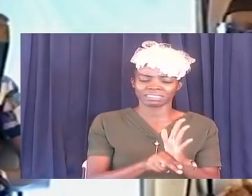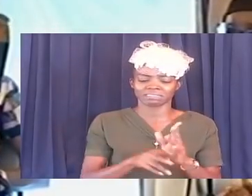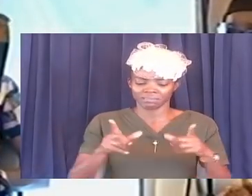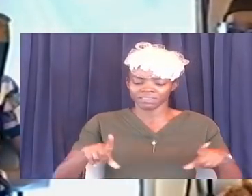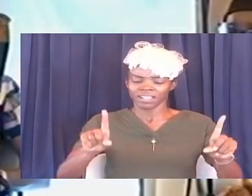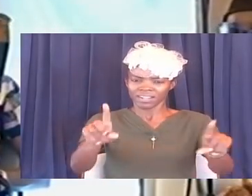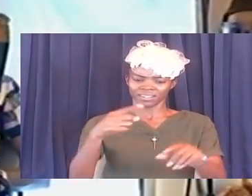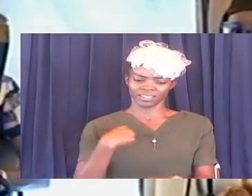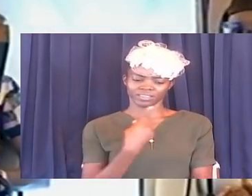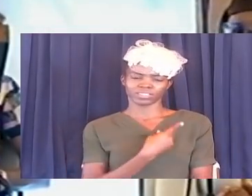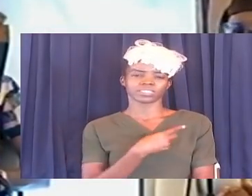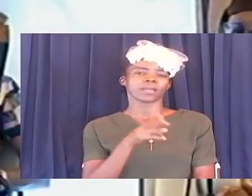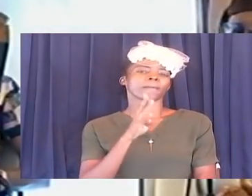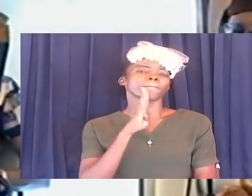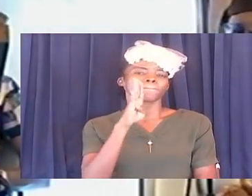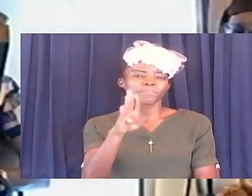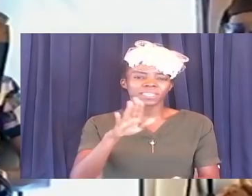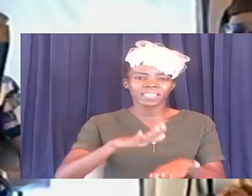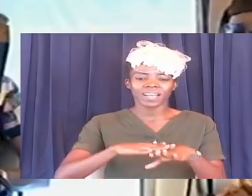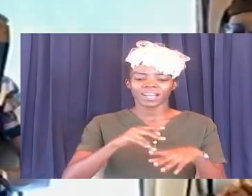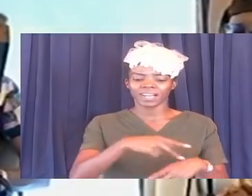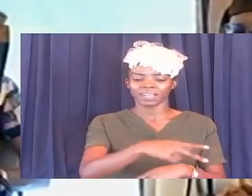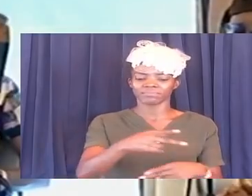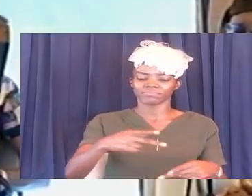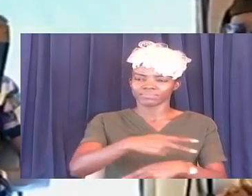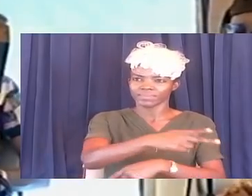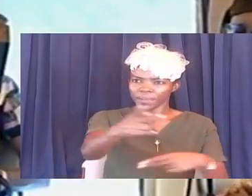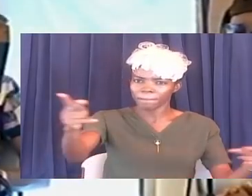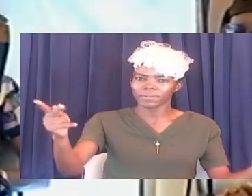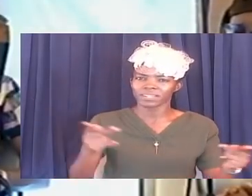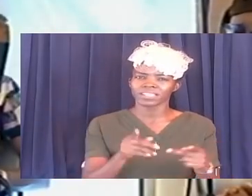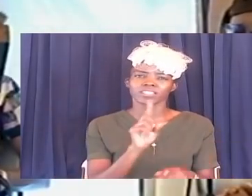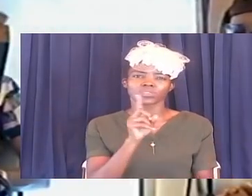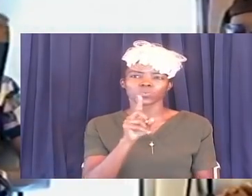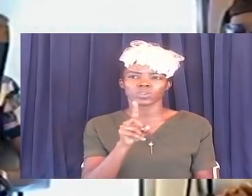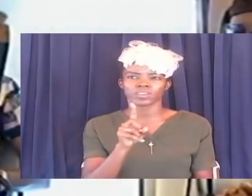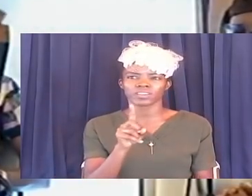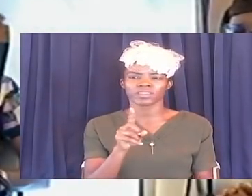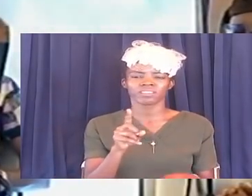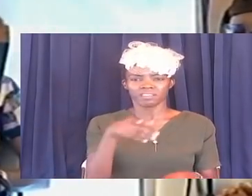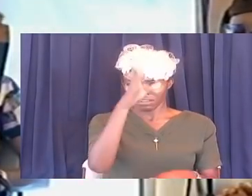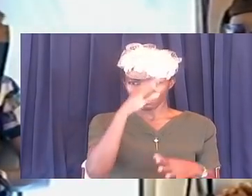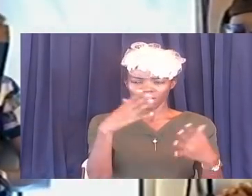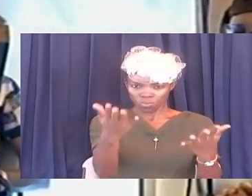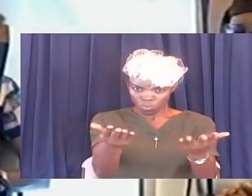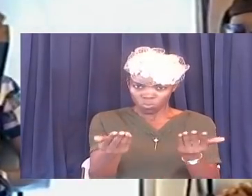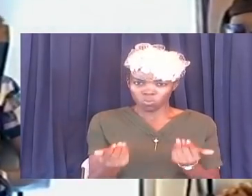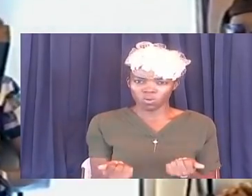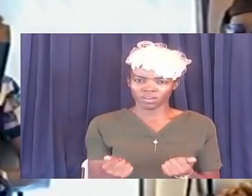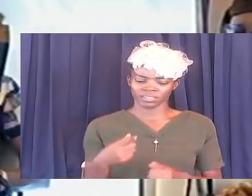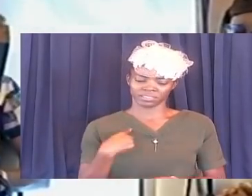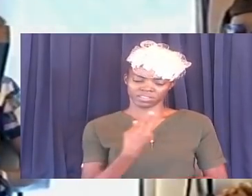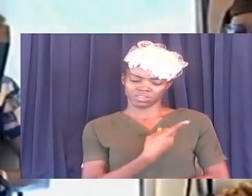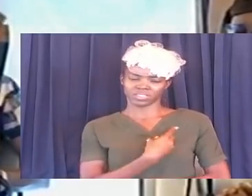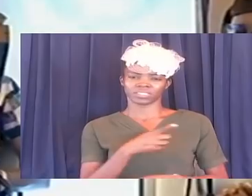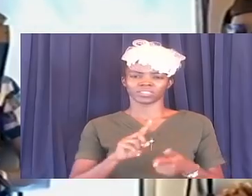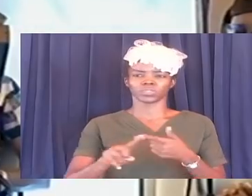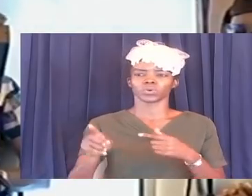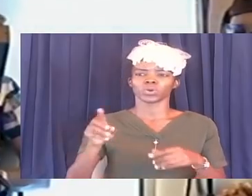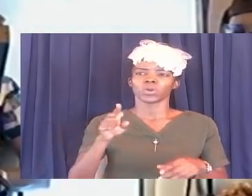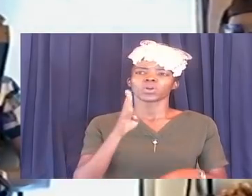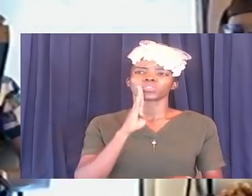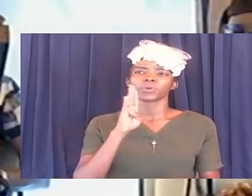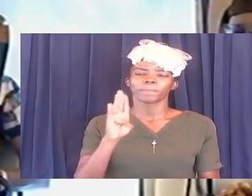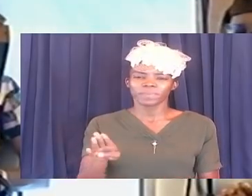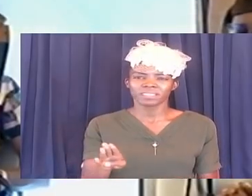place that the Lord desires for us to be. The hardship you're going through is only